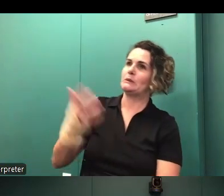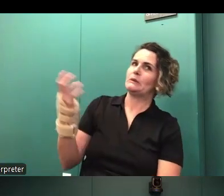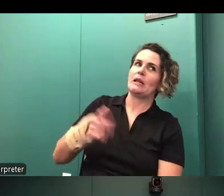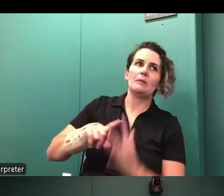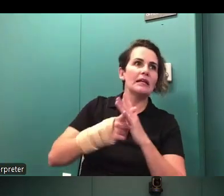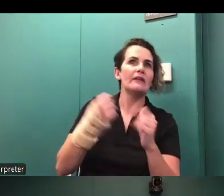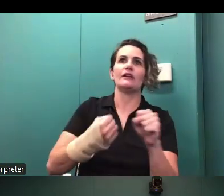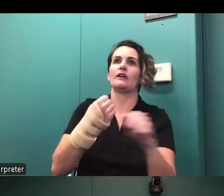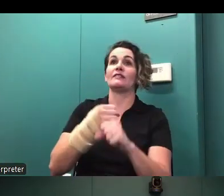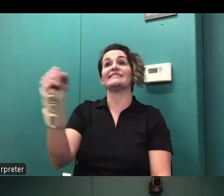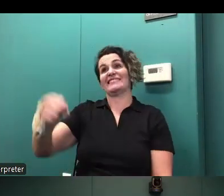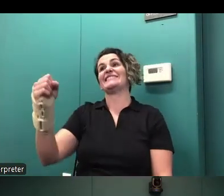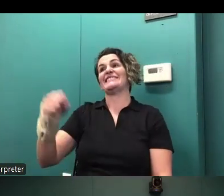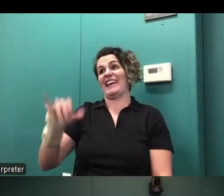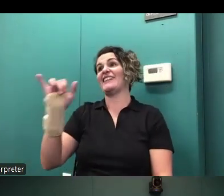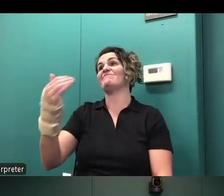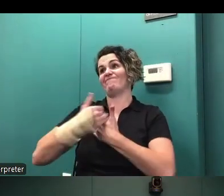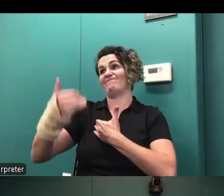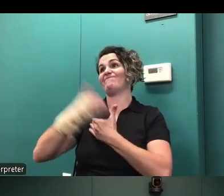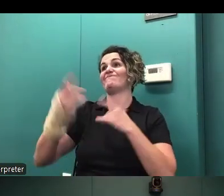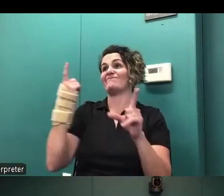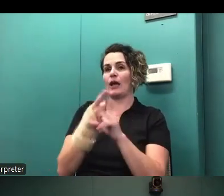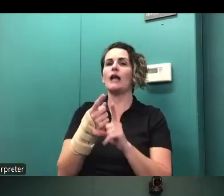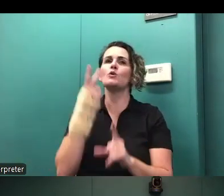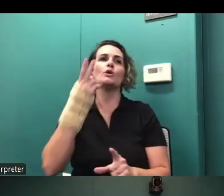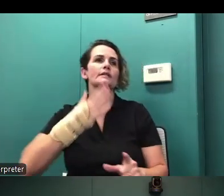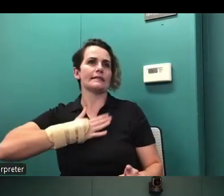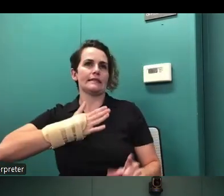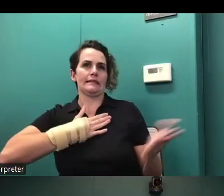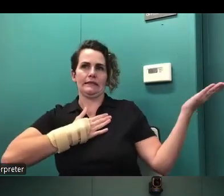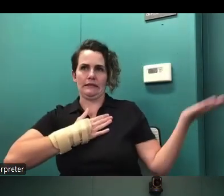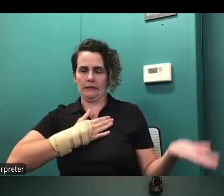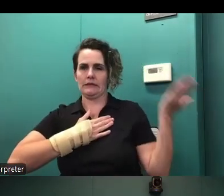I know, the copy and paste is a pain, right? And you can see what I've done here.